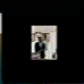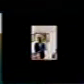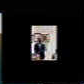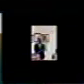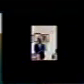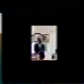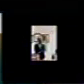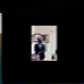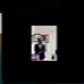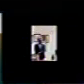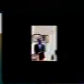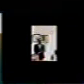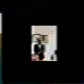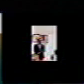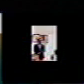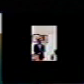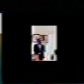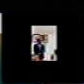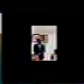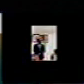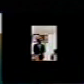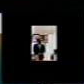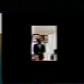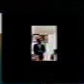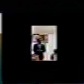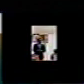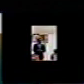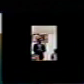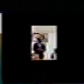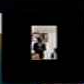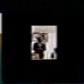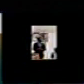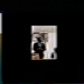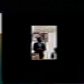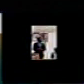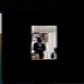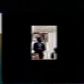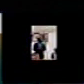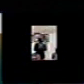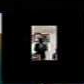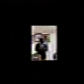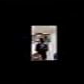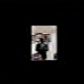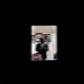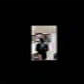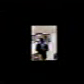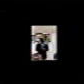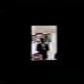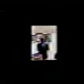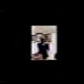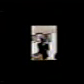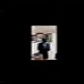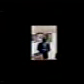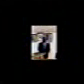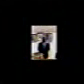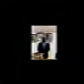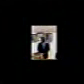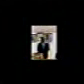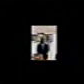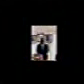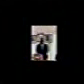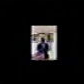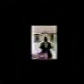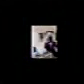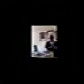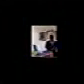afflictions of Satan. First Thessalonians chapter 2. I'm reading from verse